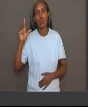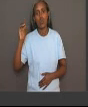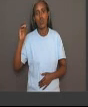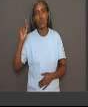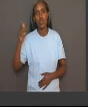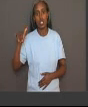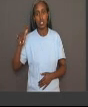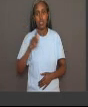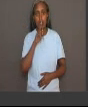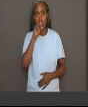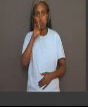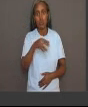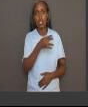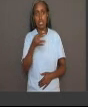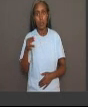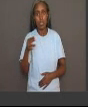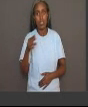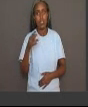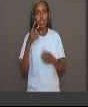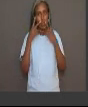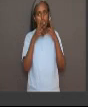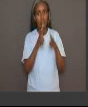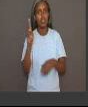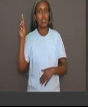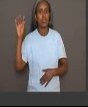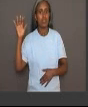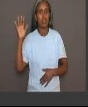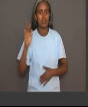The truth table looks like this.